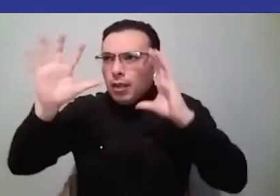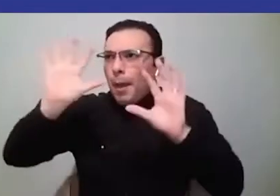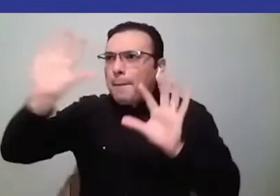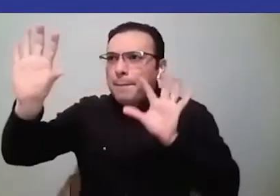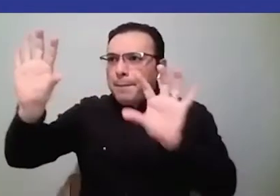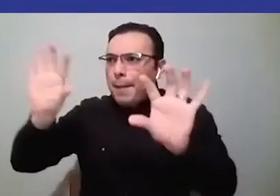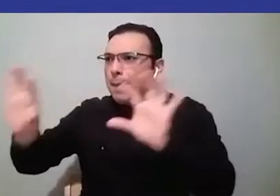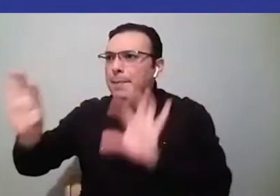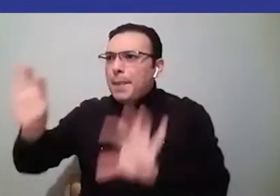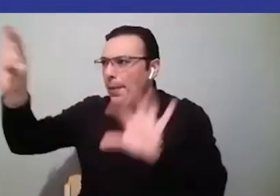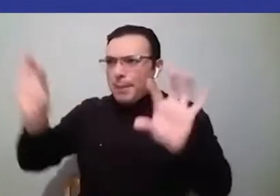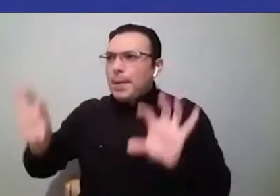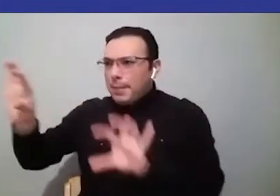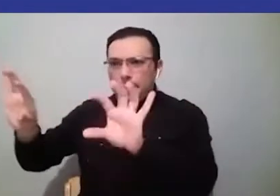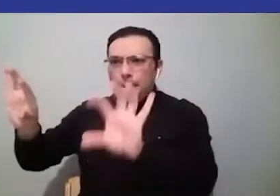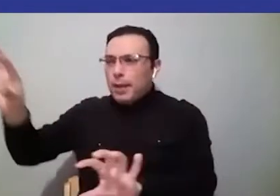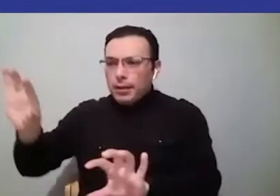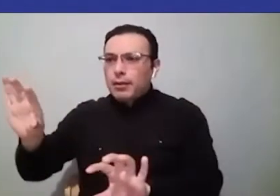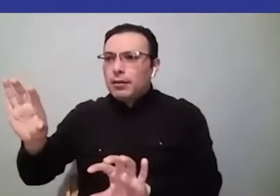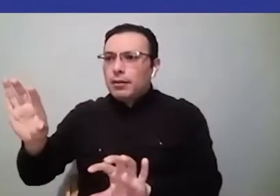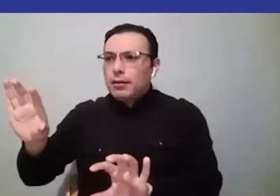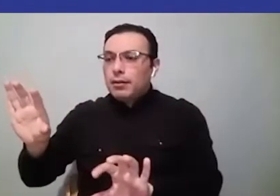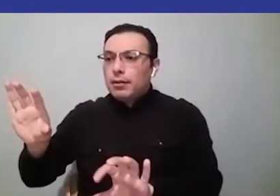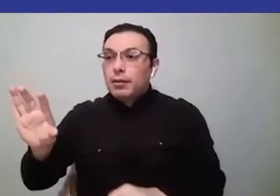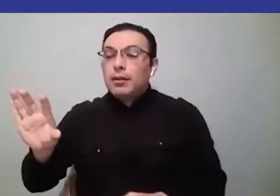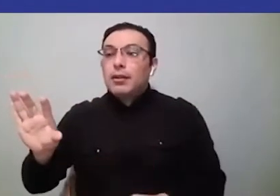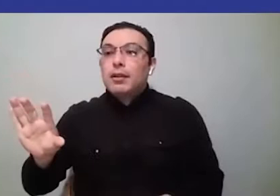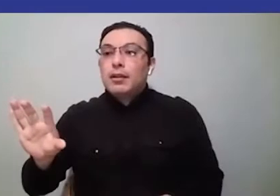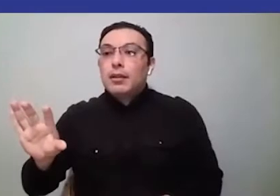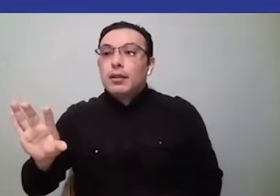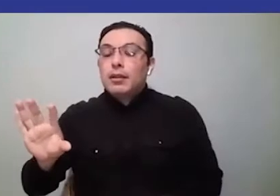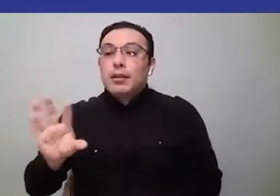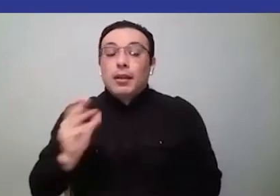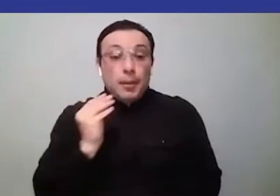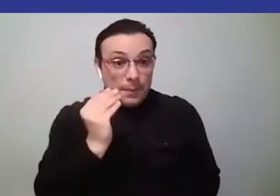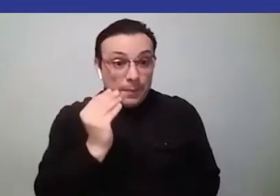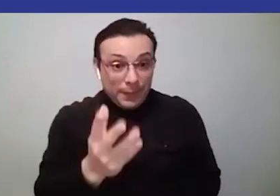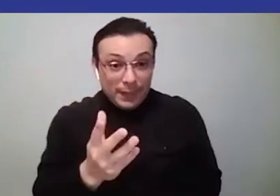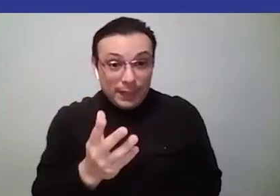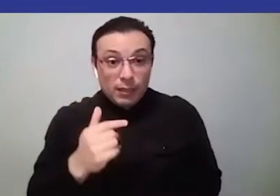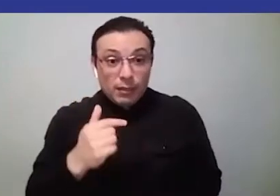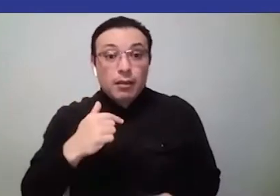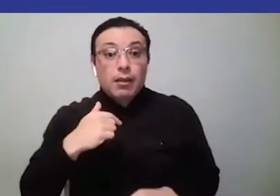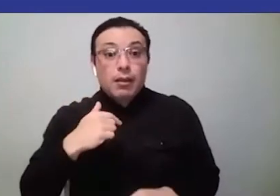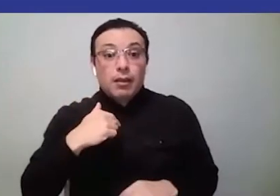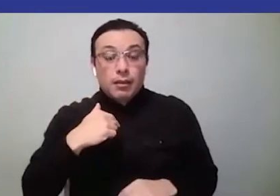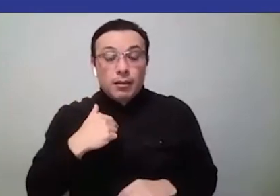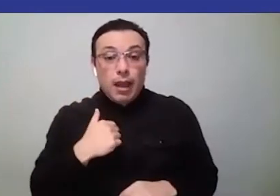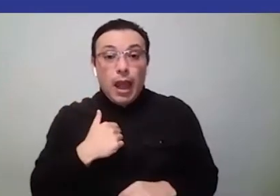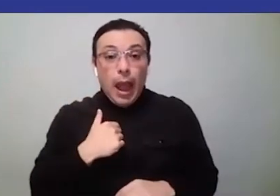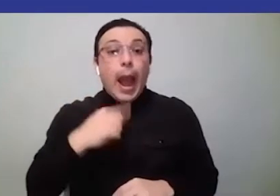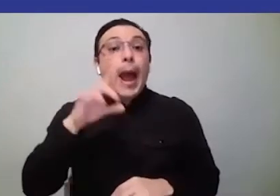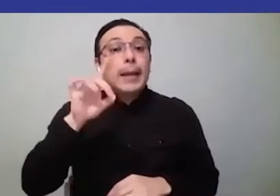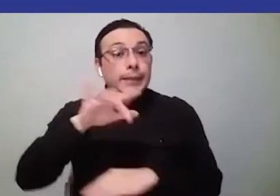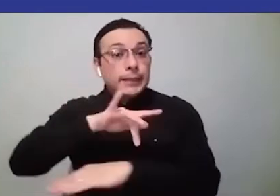since before that and since then, I've stood on tundra where those masks are meant to